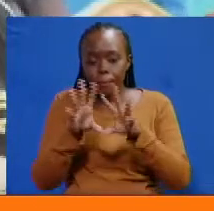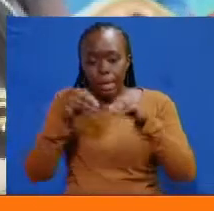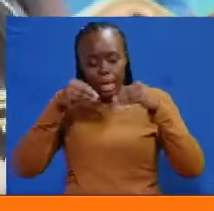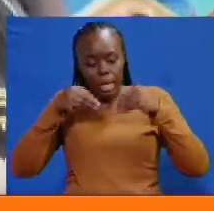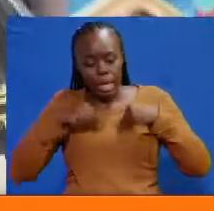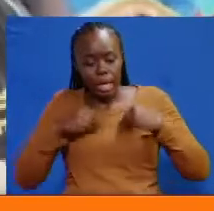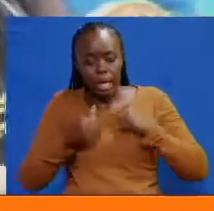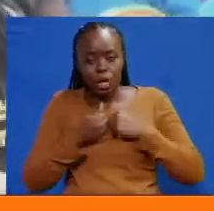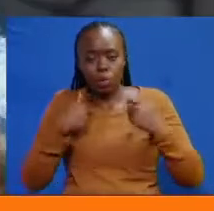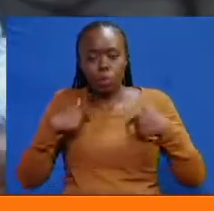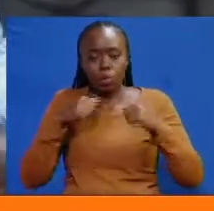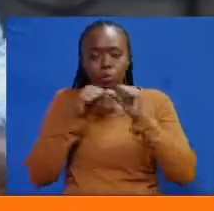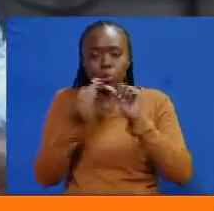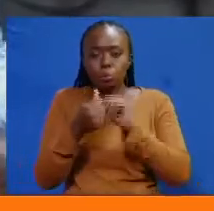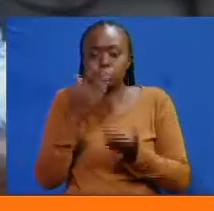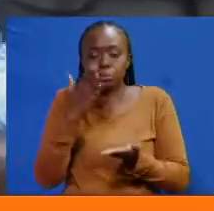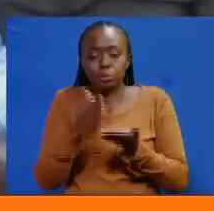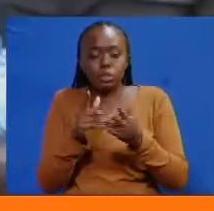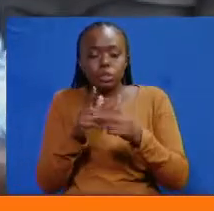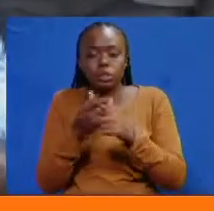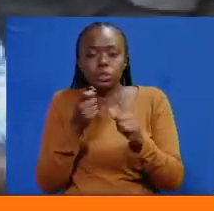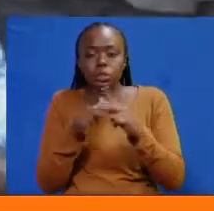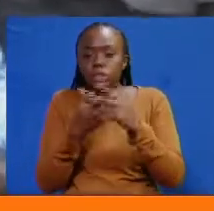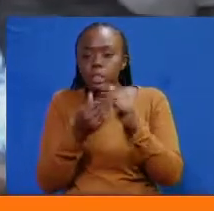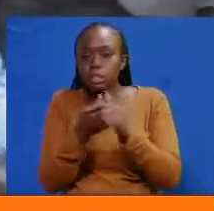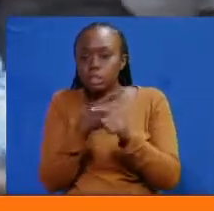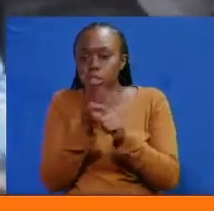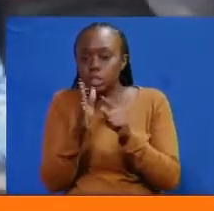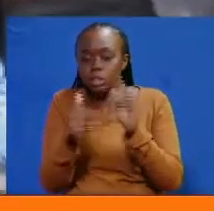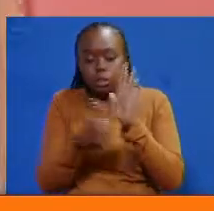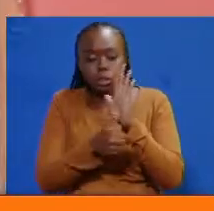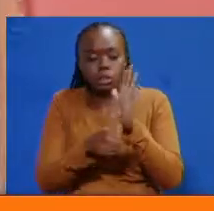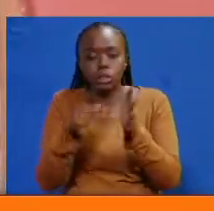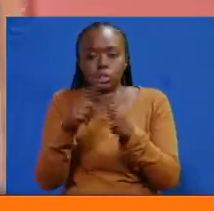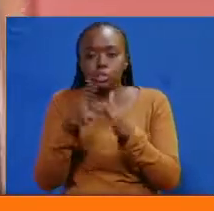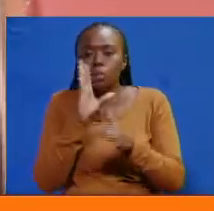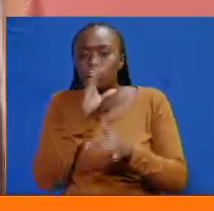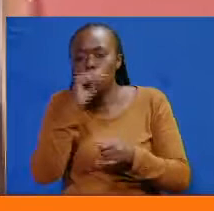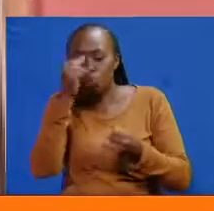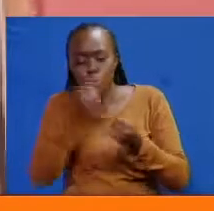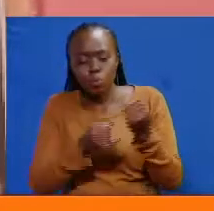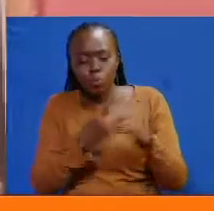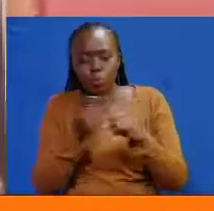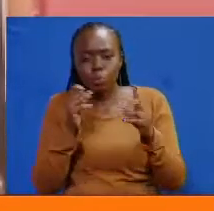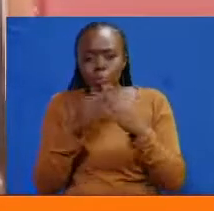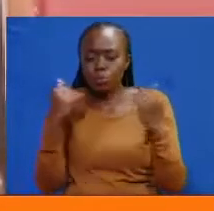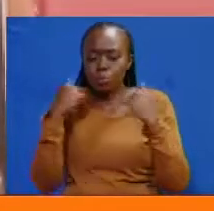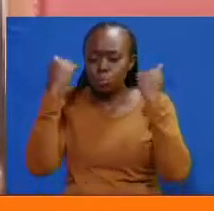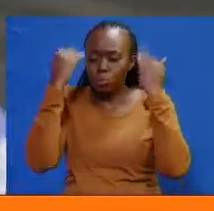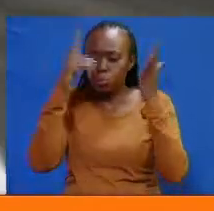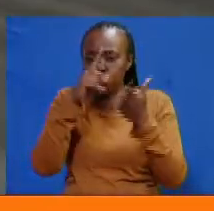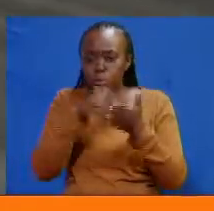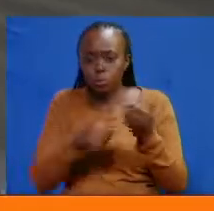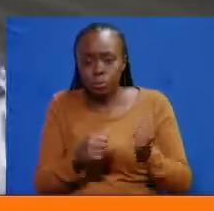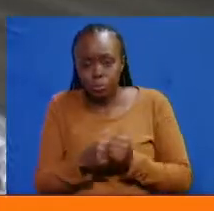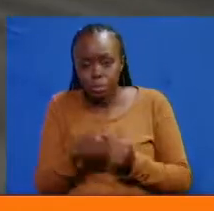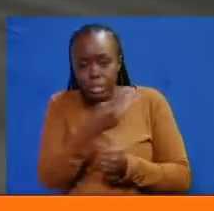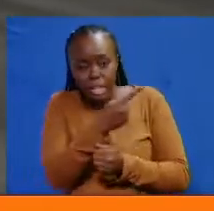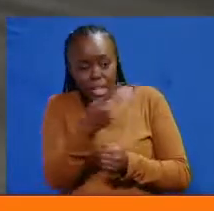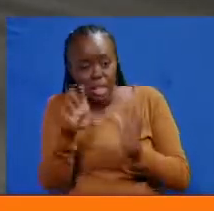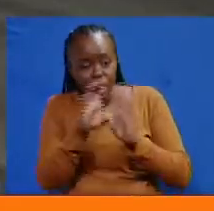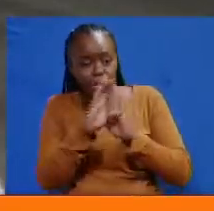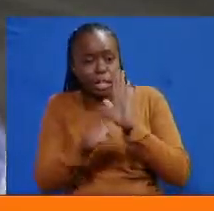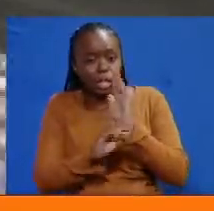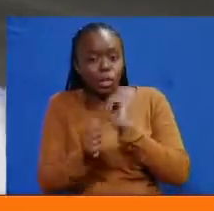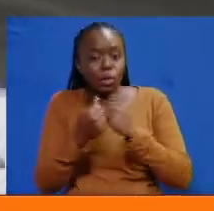court's verdict, effectively bringing the referendum issue to an end at the Court of Appeal. Ile katiba ambayo